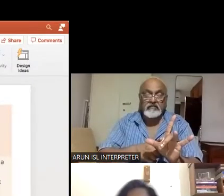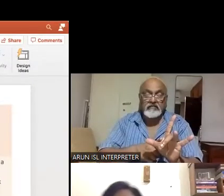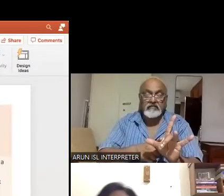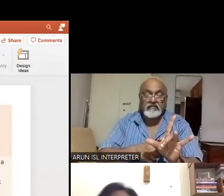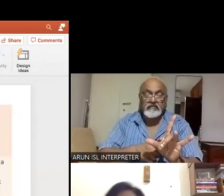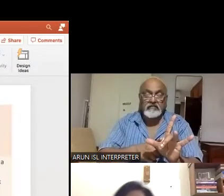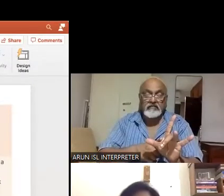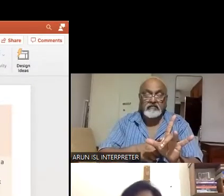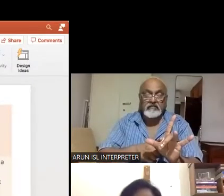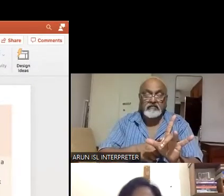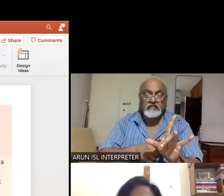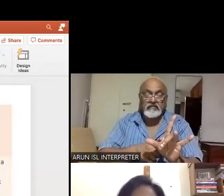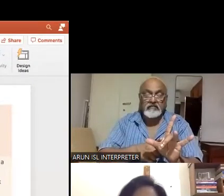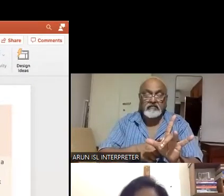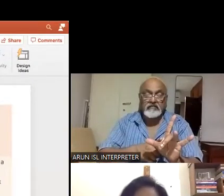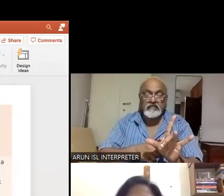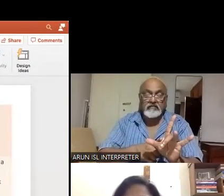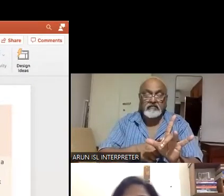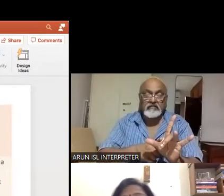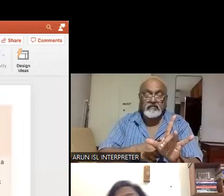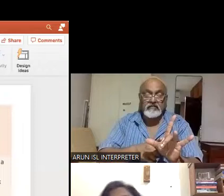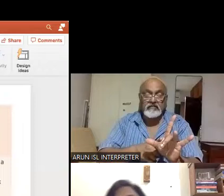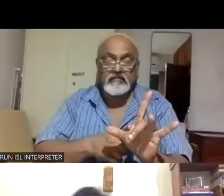so right, that's okay.